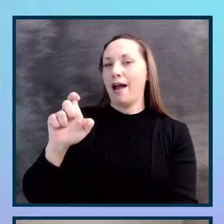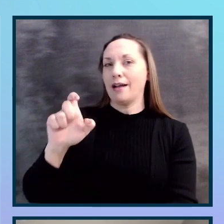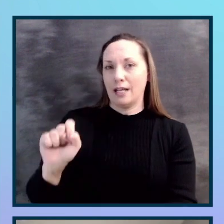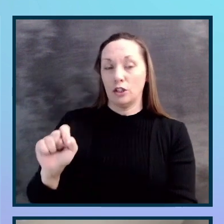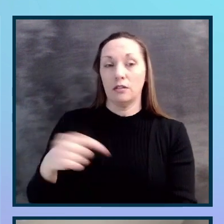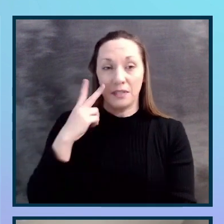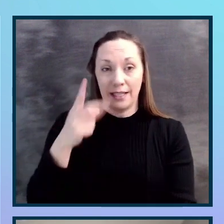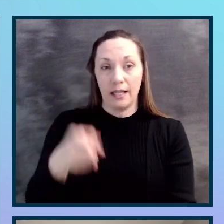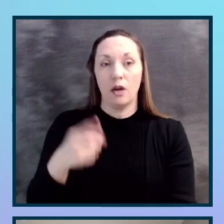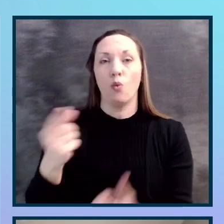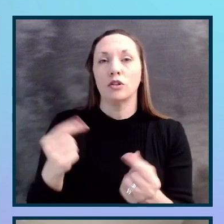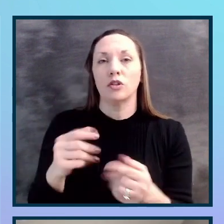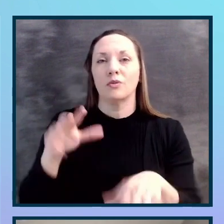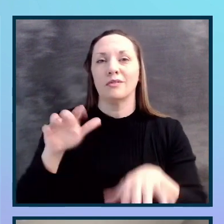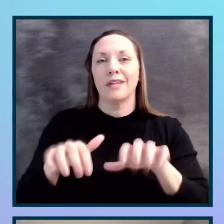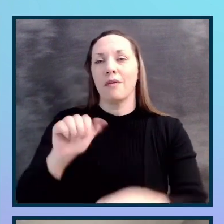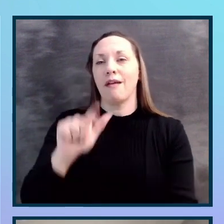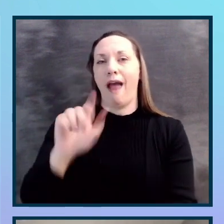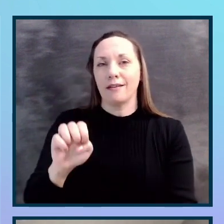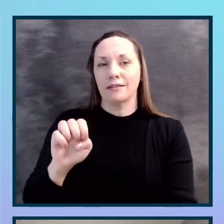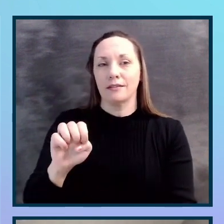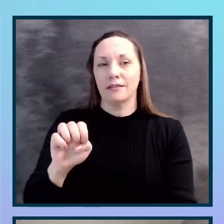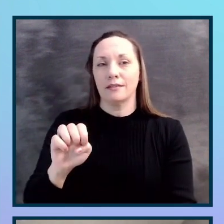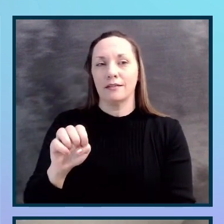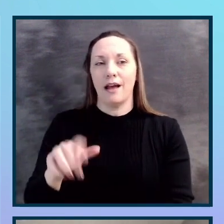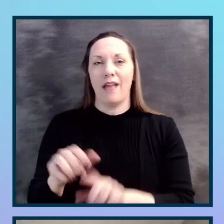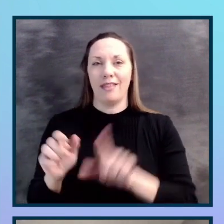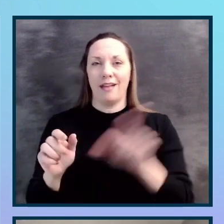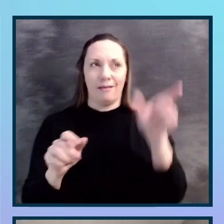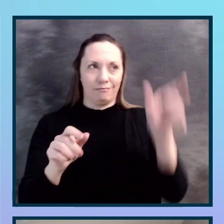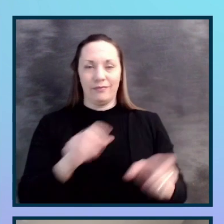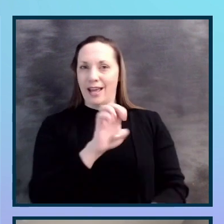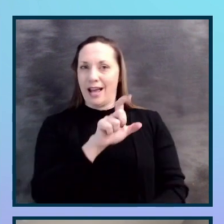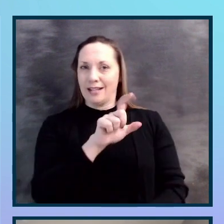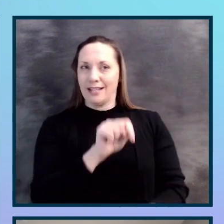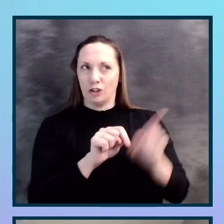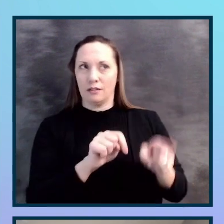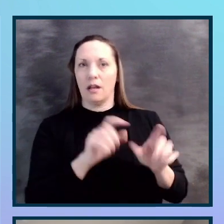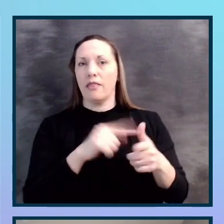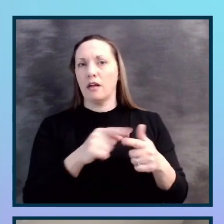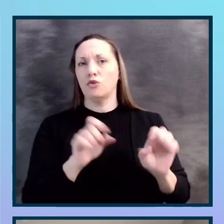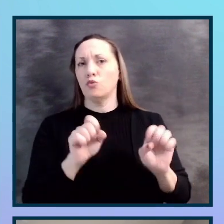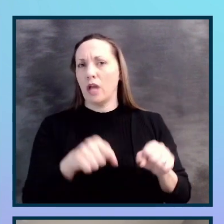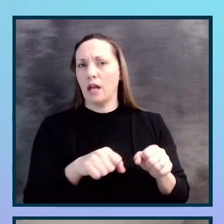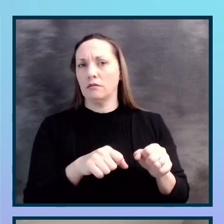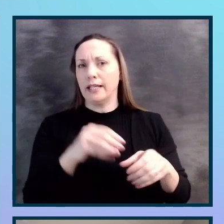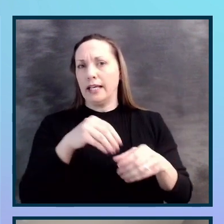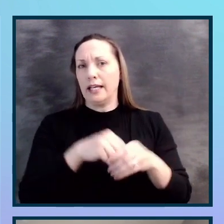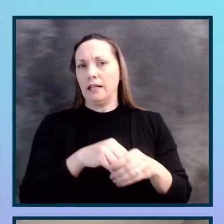All you have to do is type in axe on the extensions on the left-hand side of VS Code, and you're able to install it.